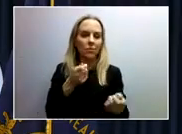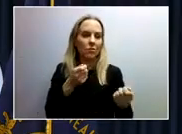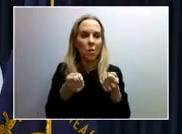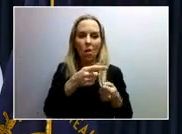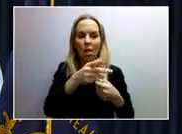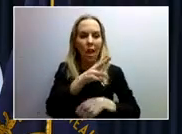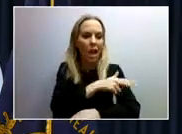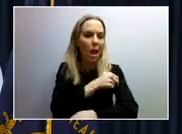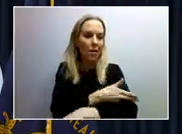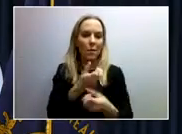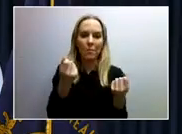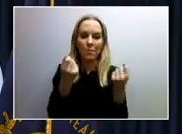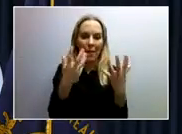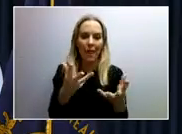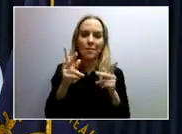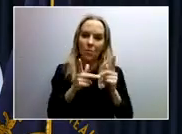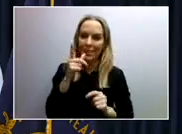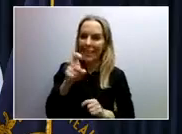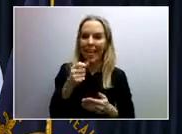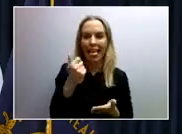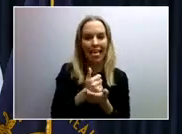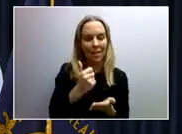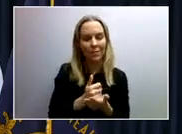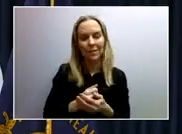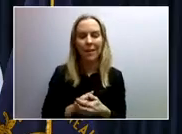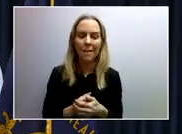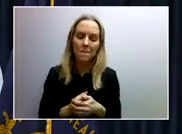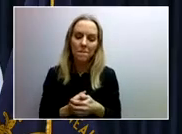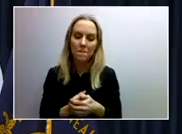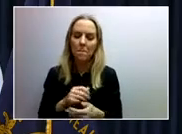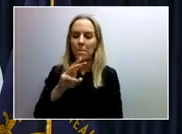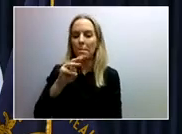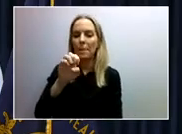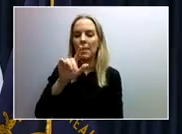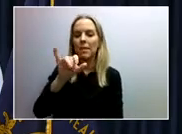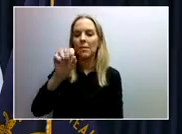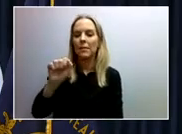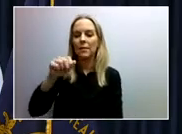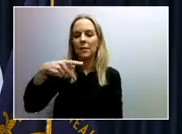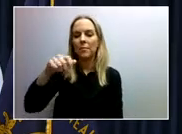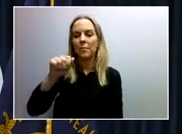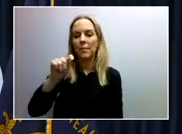that are going to need help. Melissa Patrick.